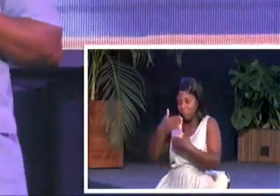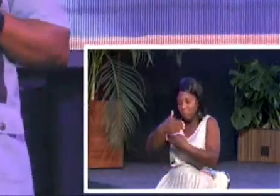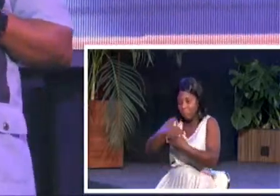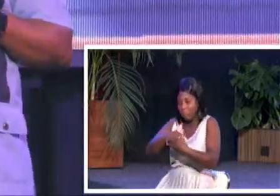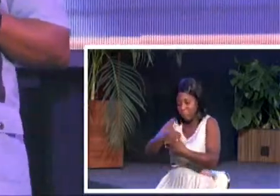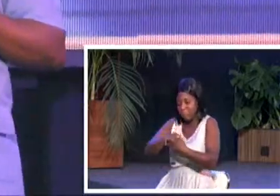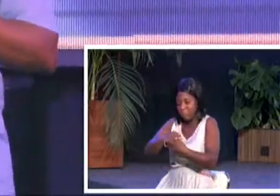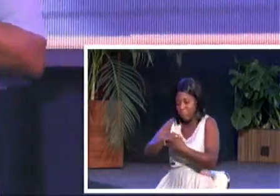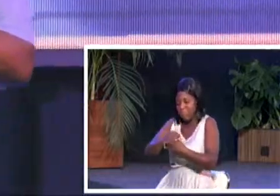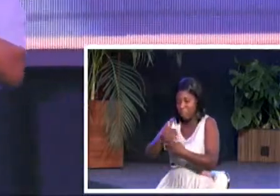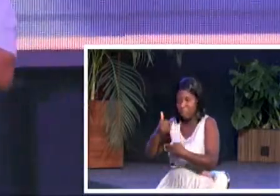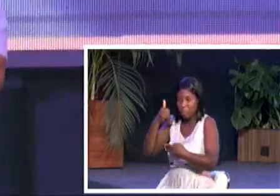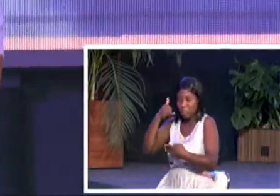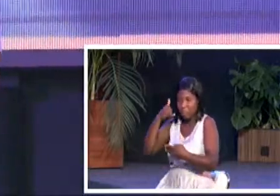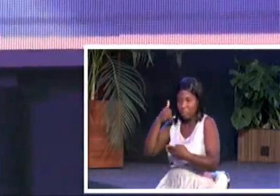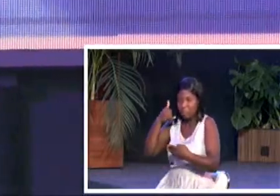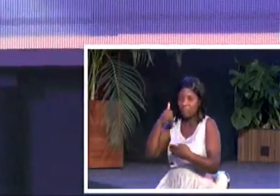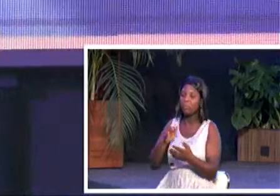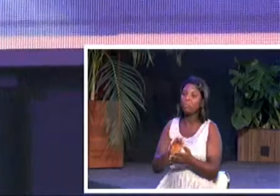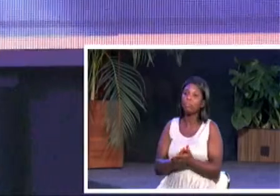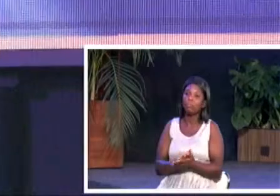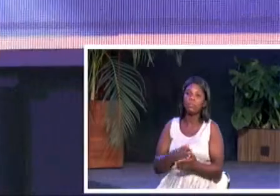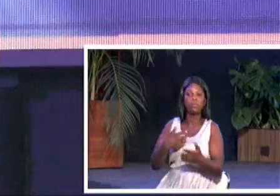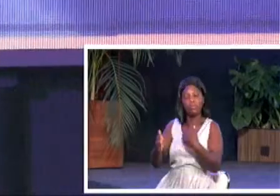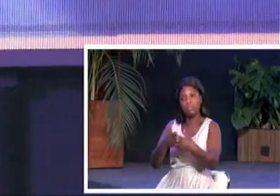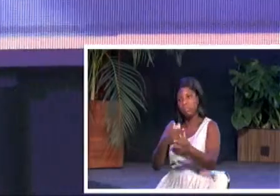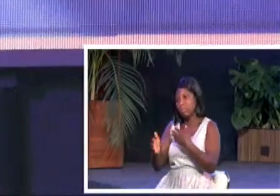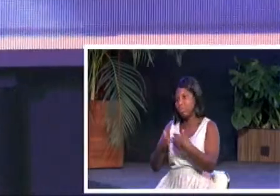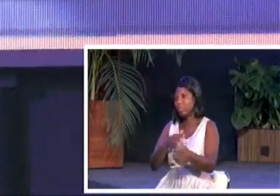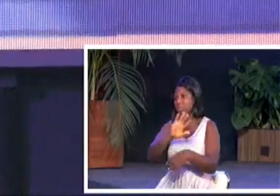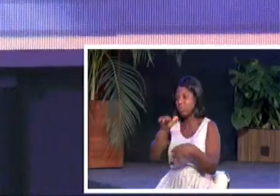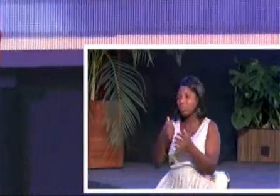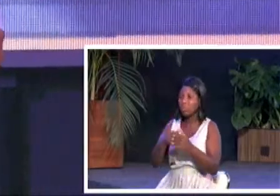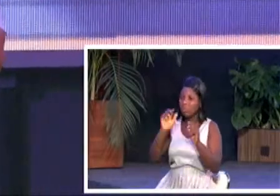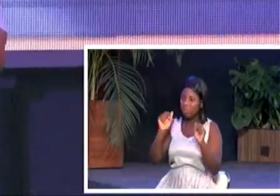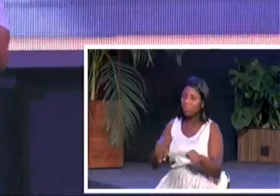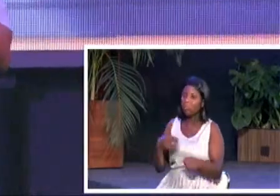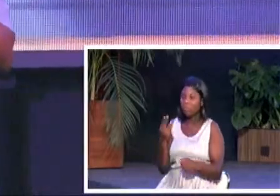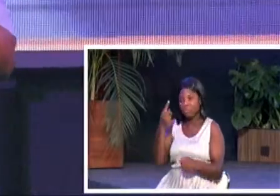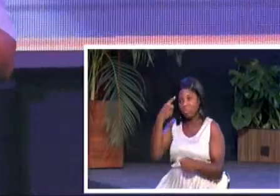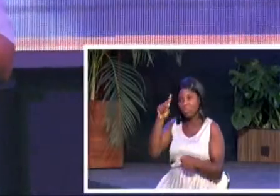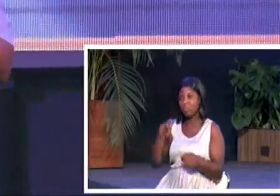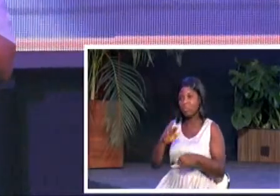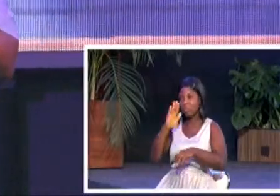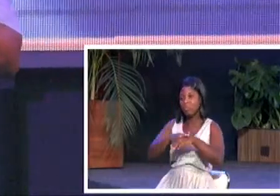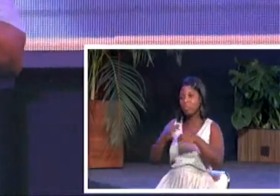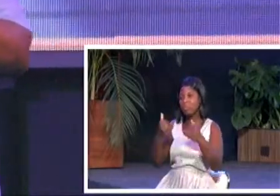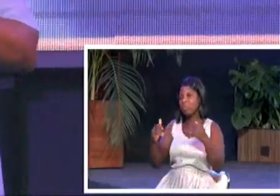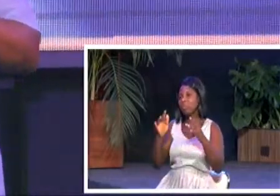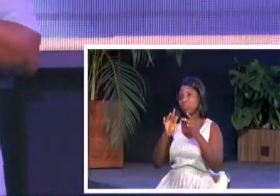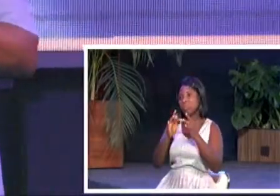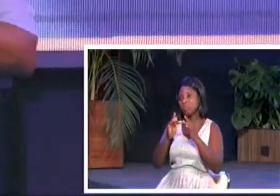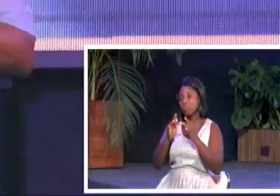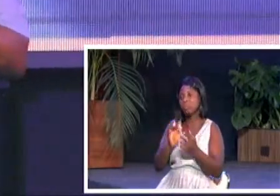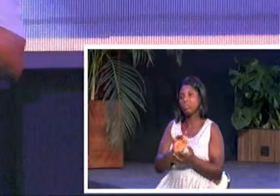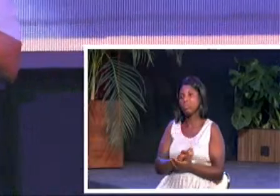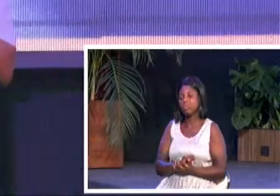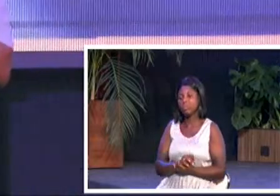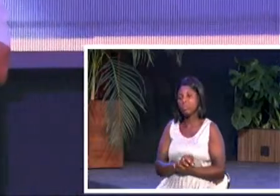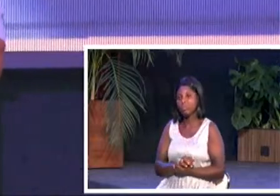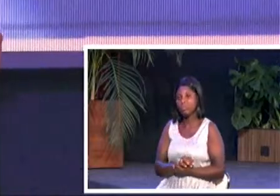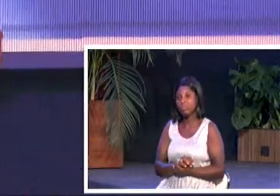laptops, even gaming consoles and all that. And all these people, or all the content that's being